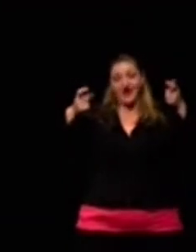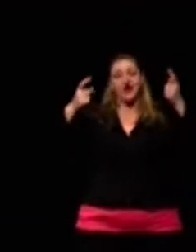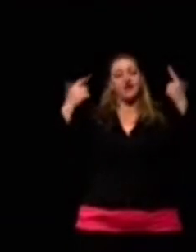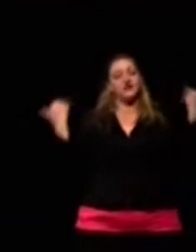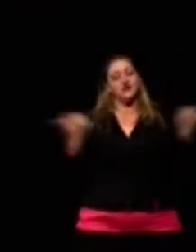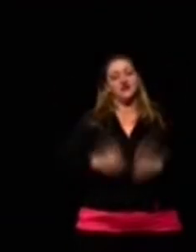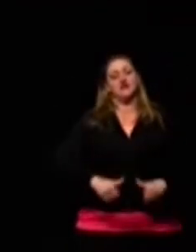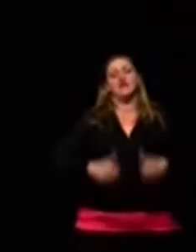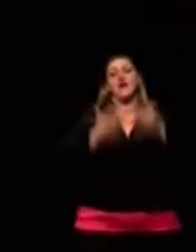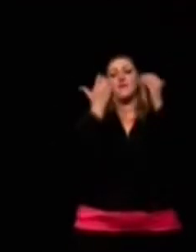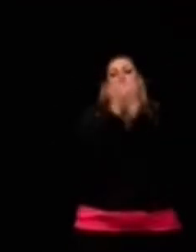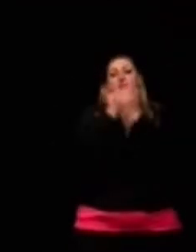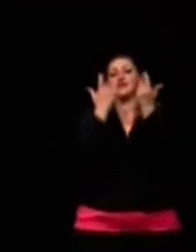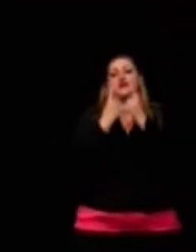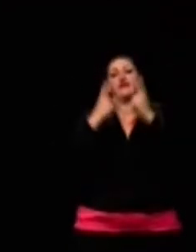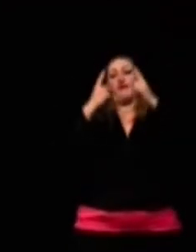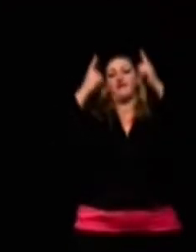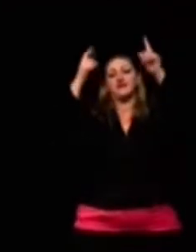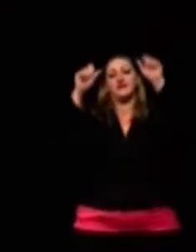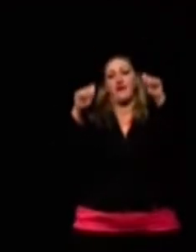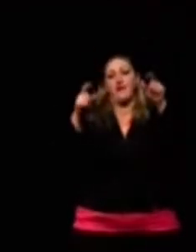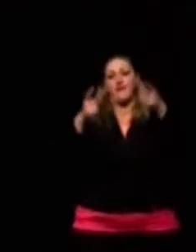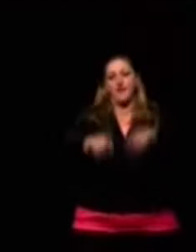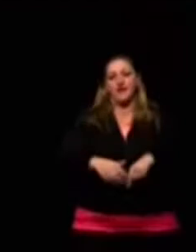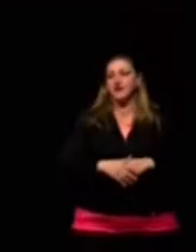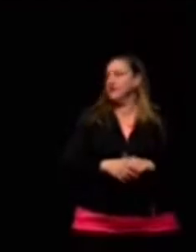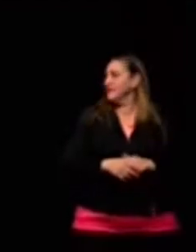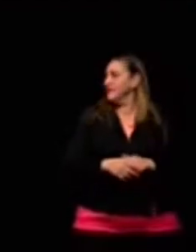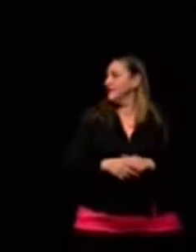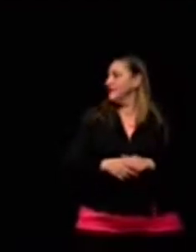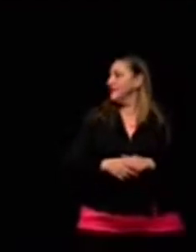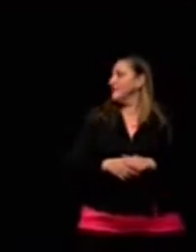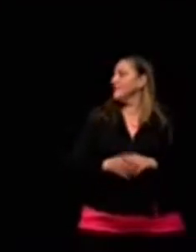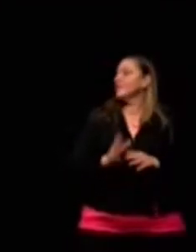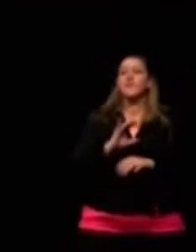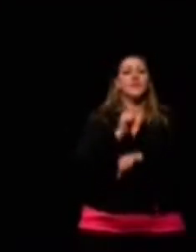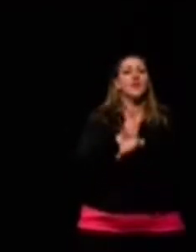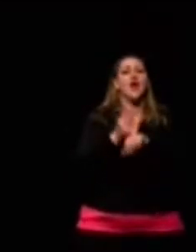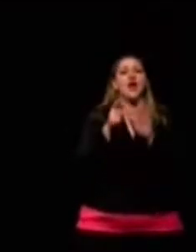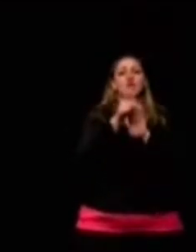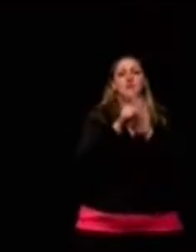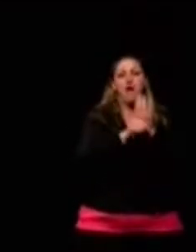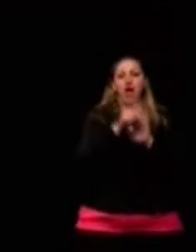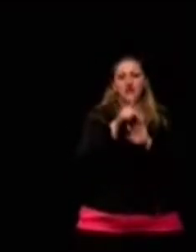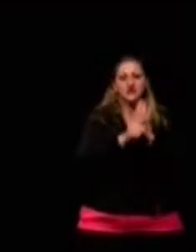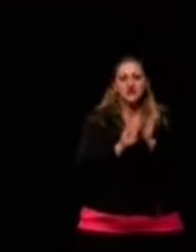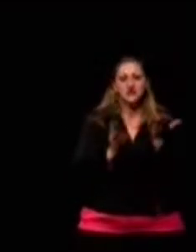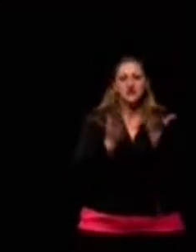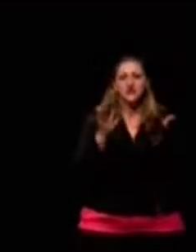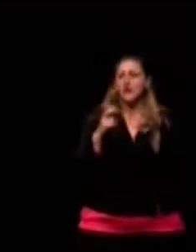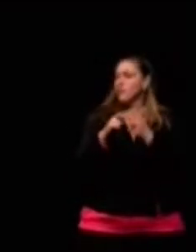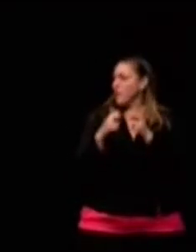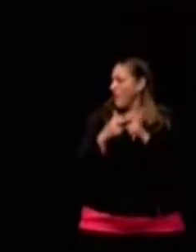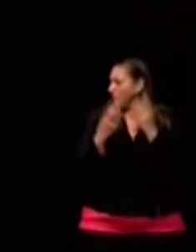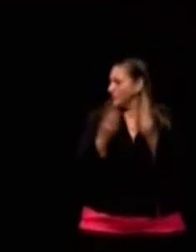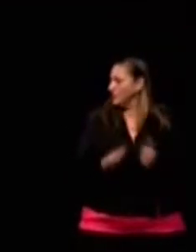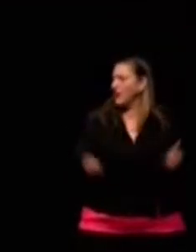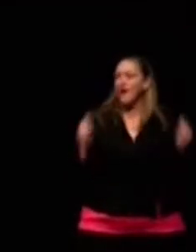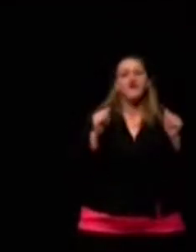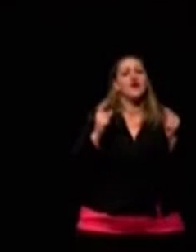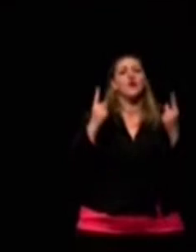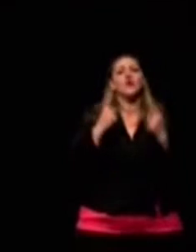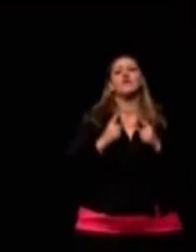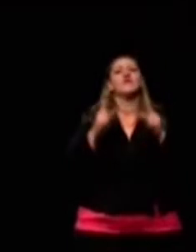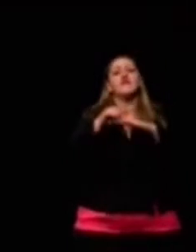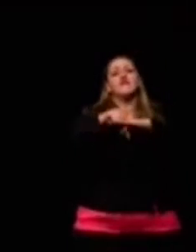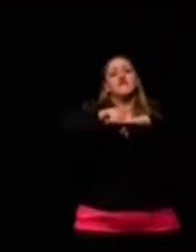amazing things can happen. It influences the policies that are proposed, the problems that are solved, and will affect